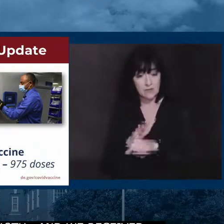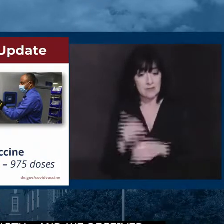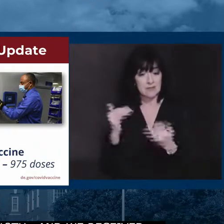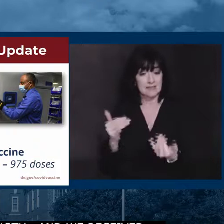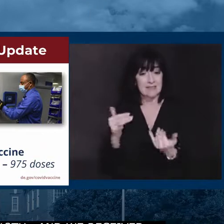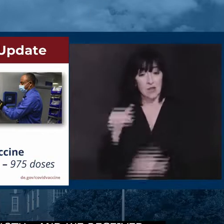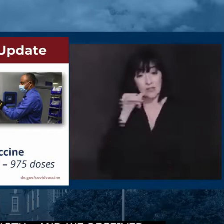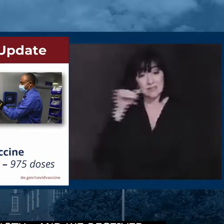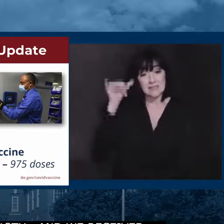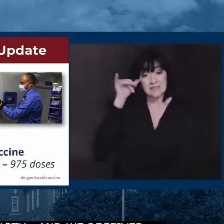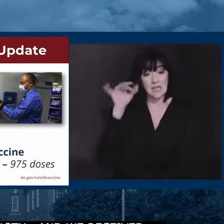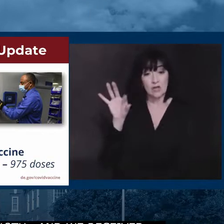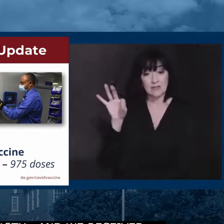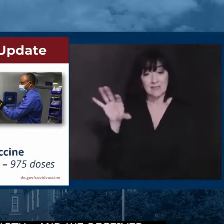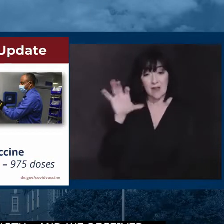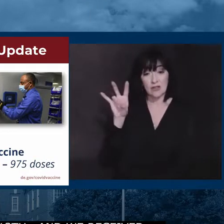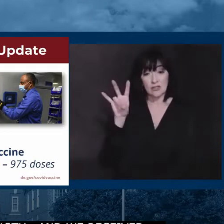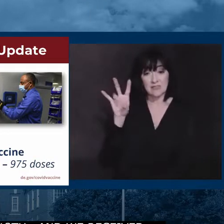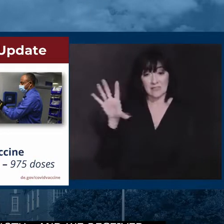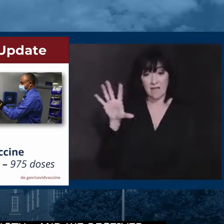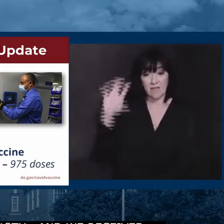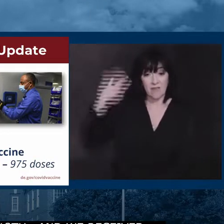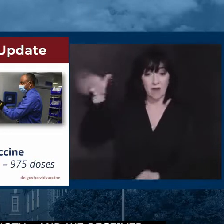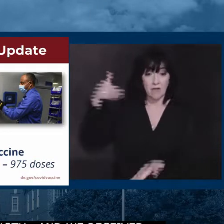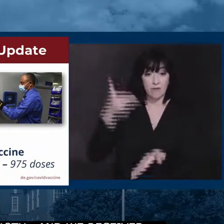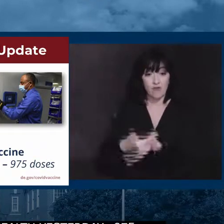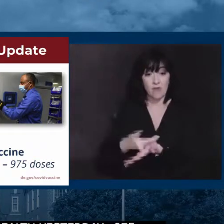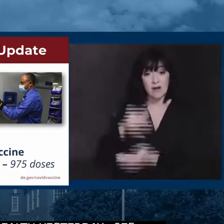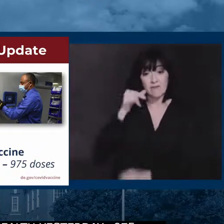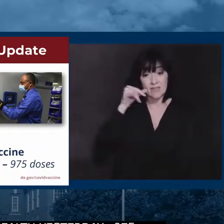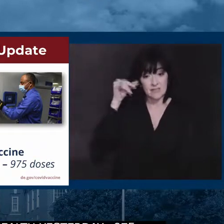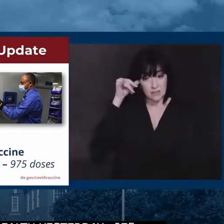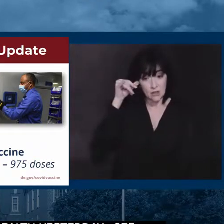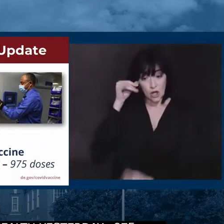975 doses arrived yesterday. And the rest of our